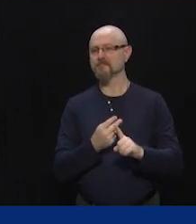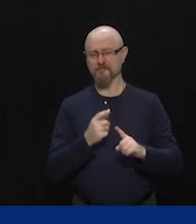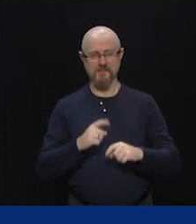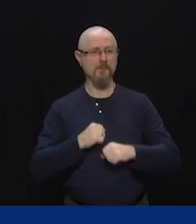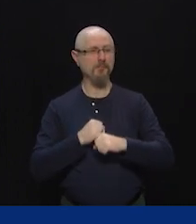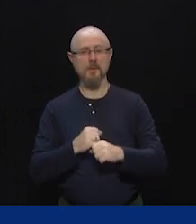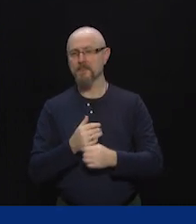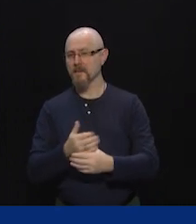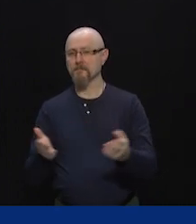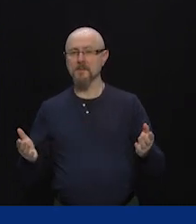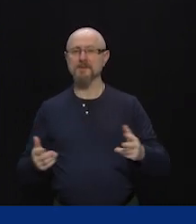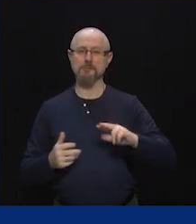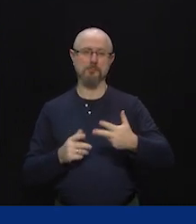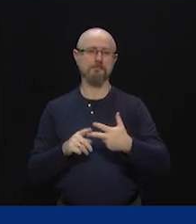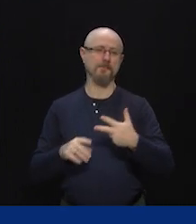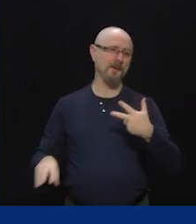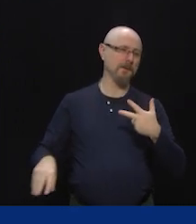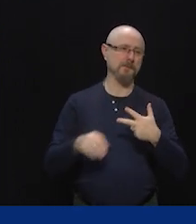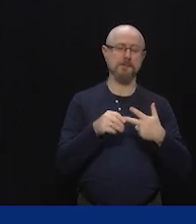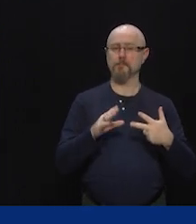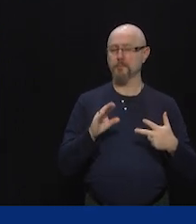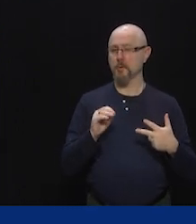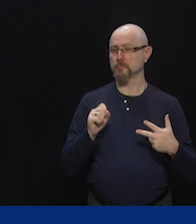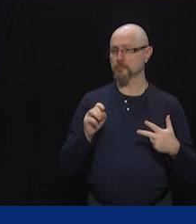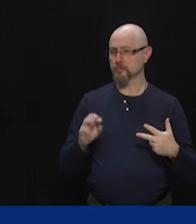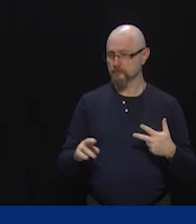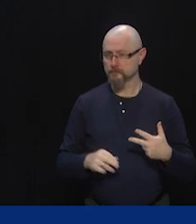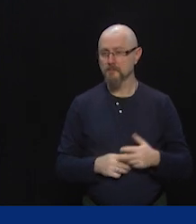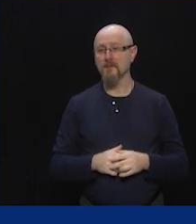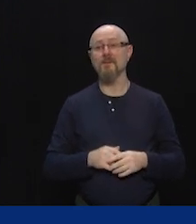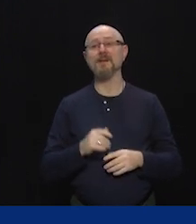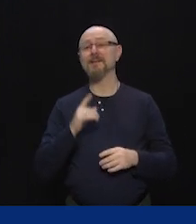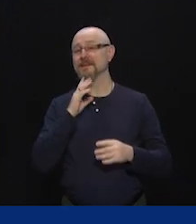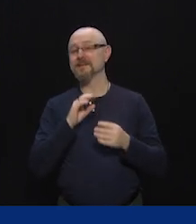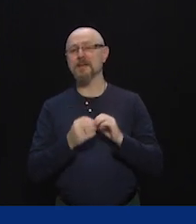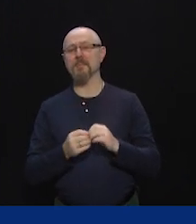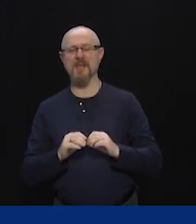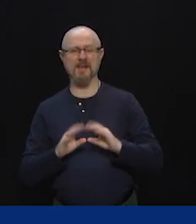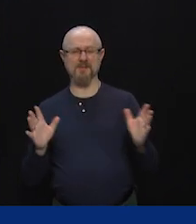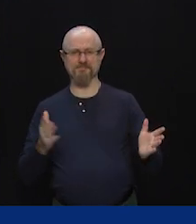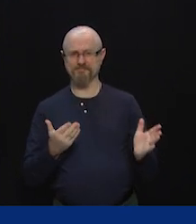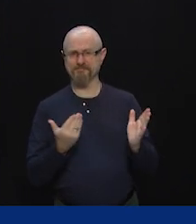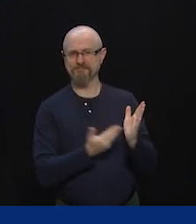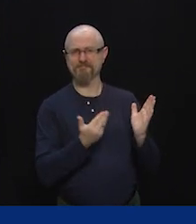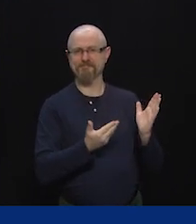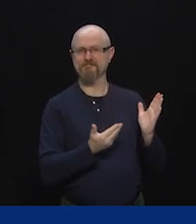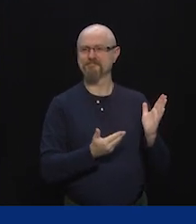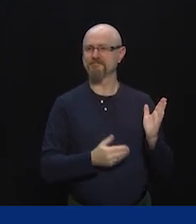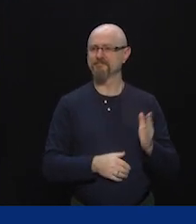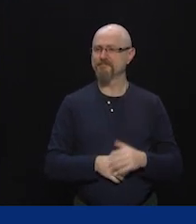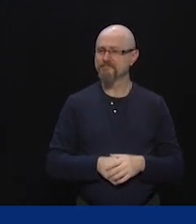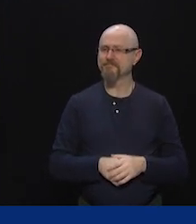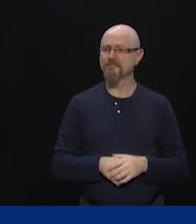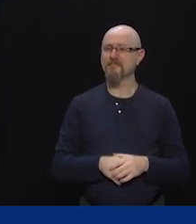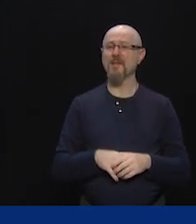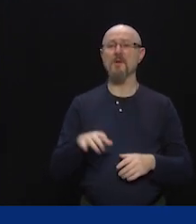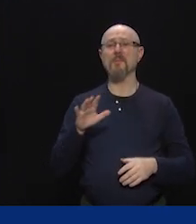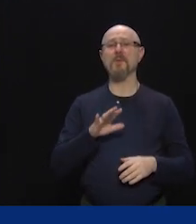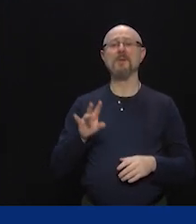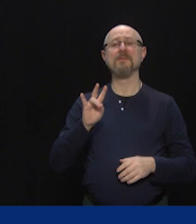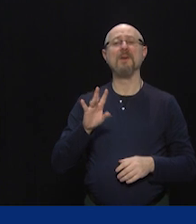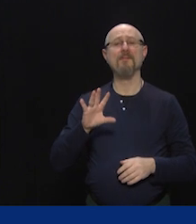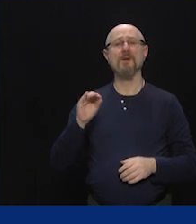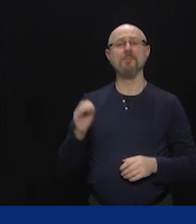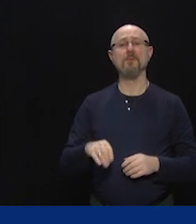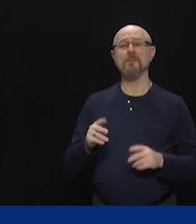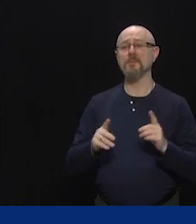boosters. The facts are clear. We know that 3/4 of the lives we've lost in this pandemic have been among people